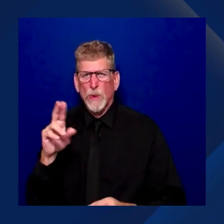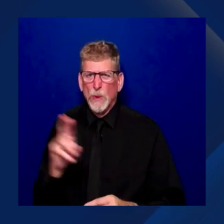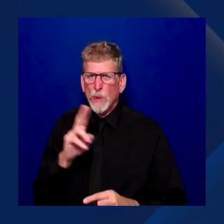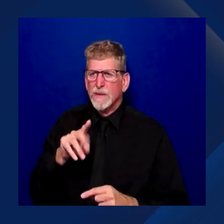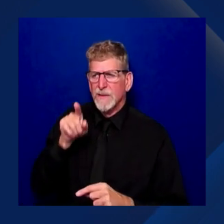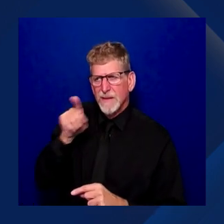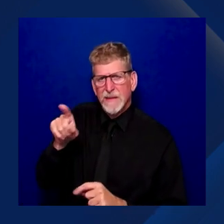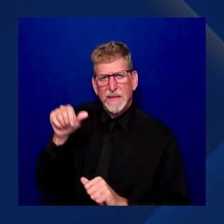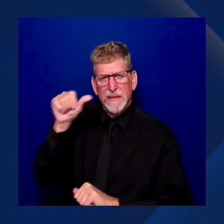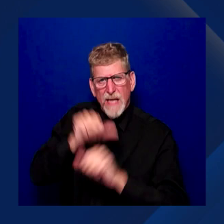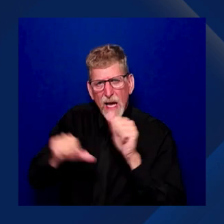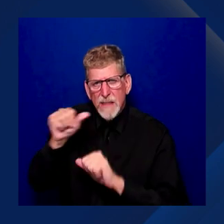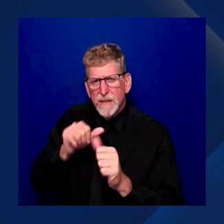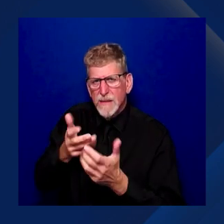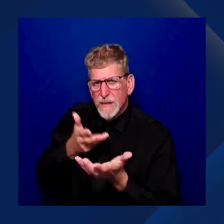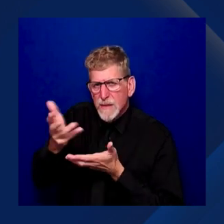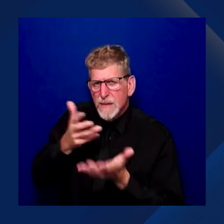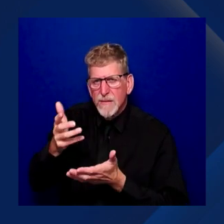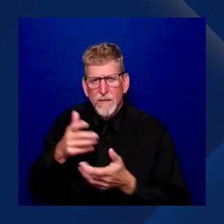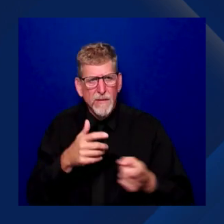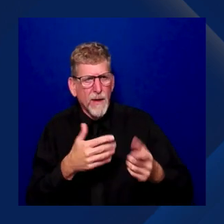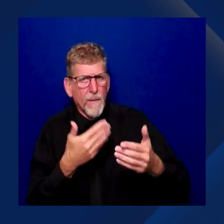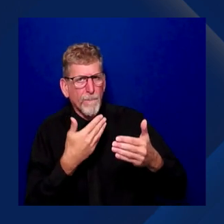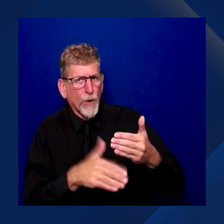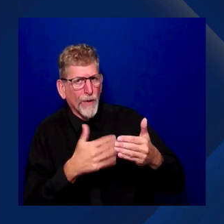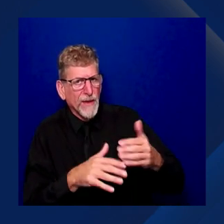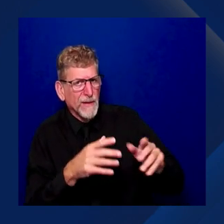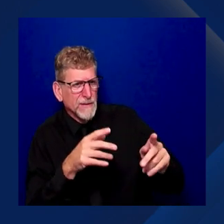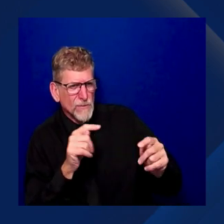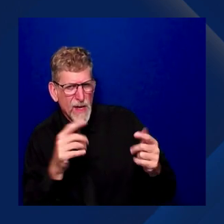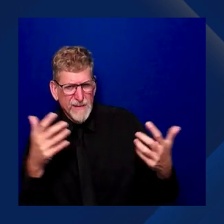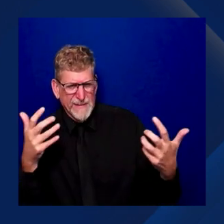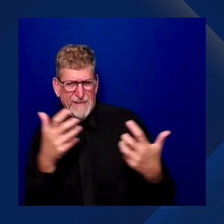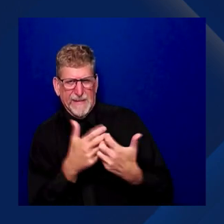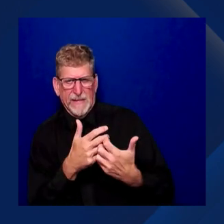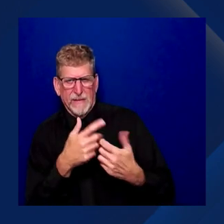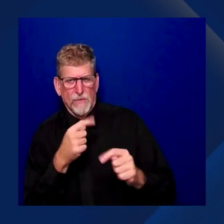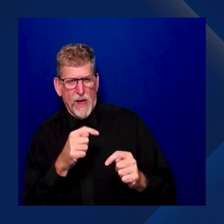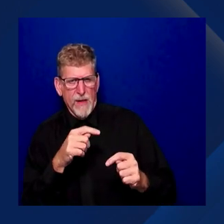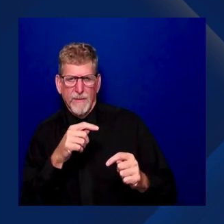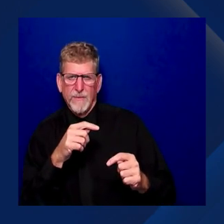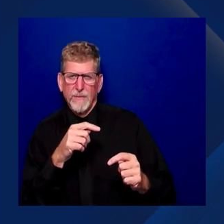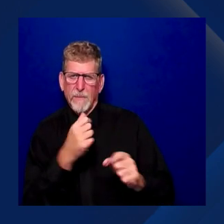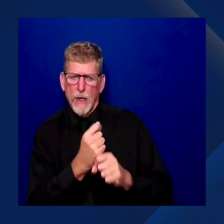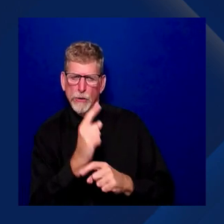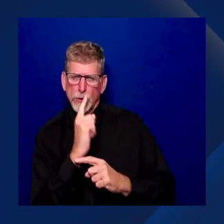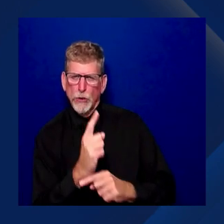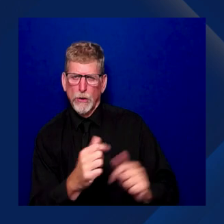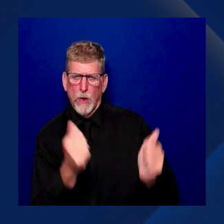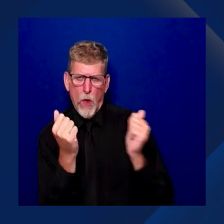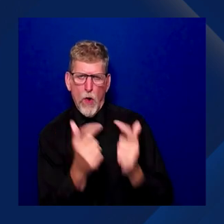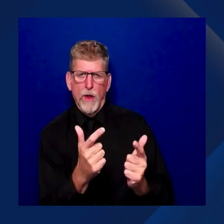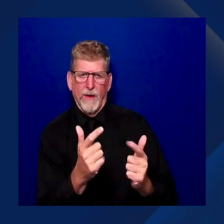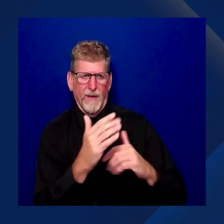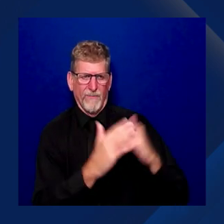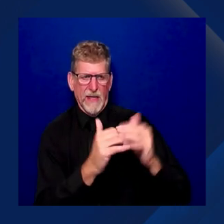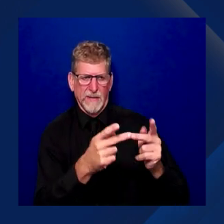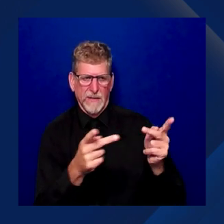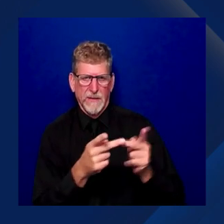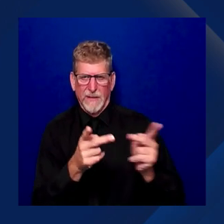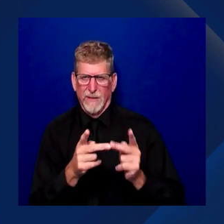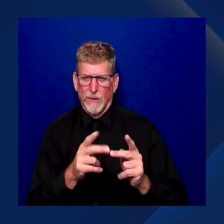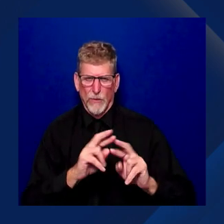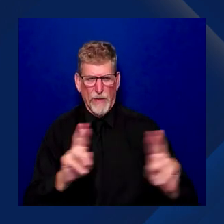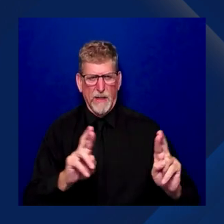to implement the AIM bundles to make sure that every facility has readiness, response, recognition for